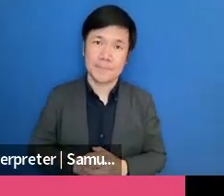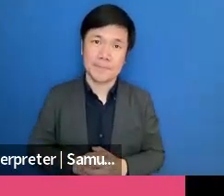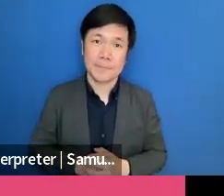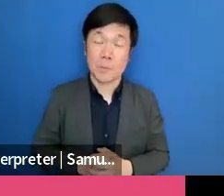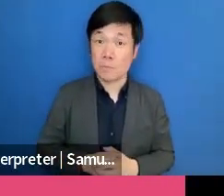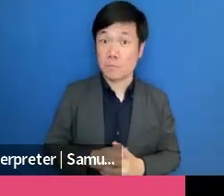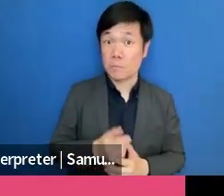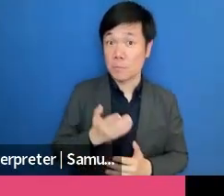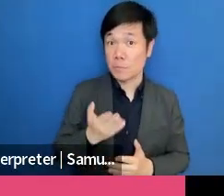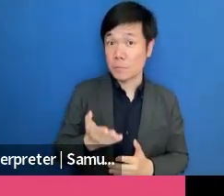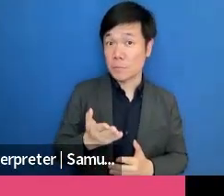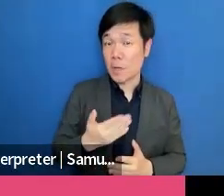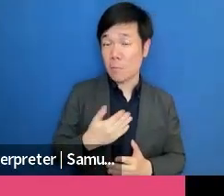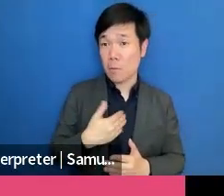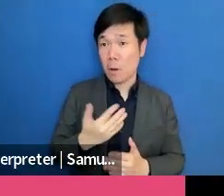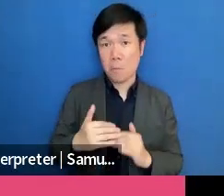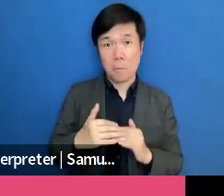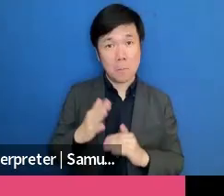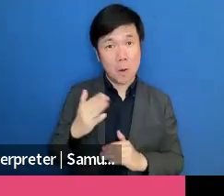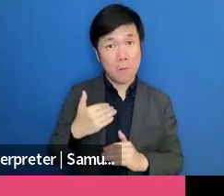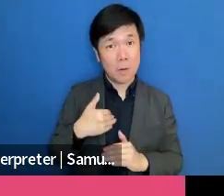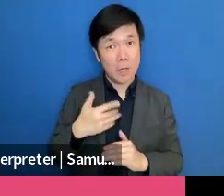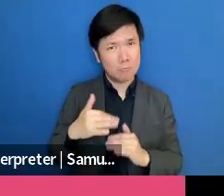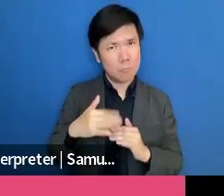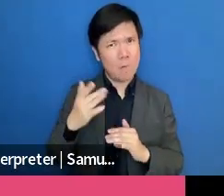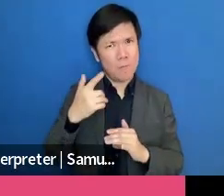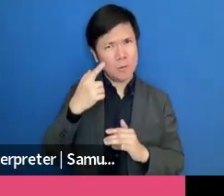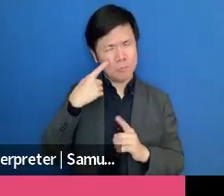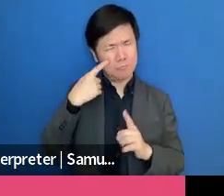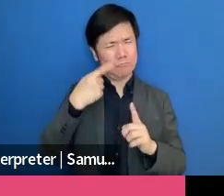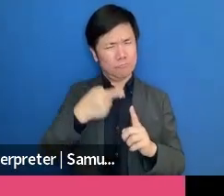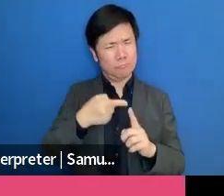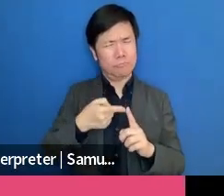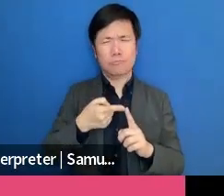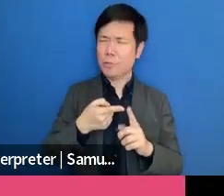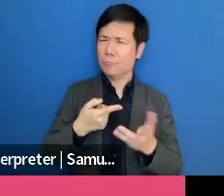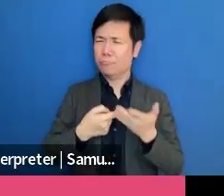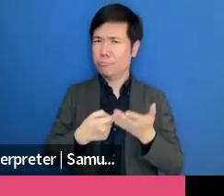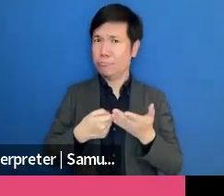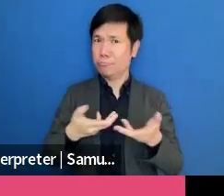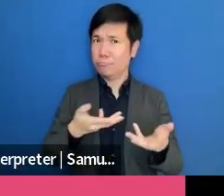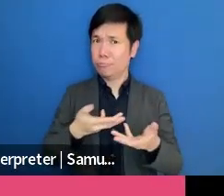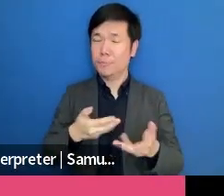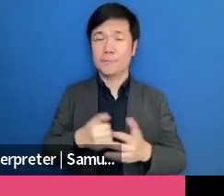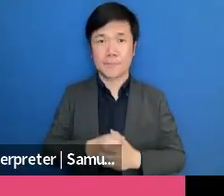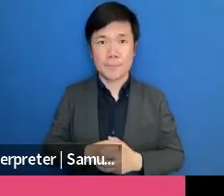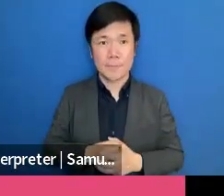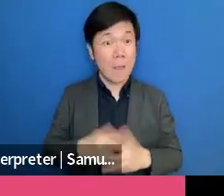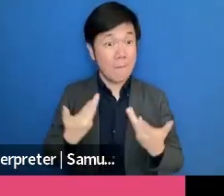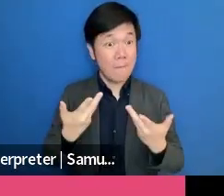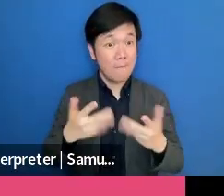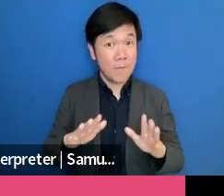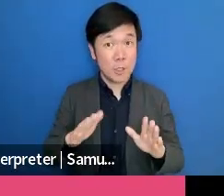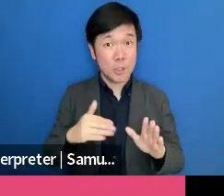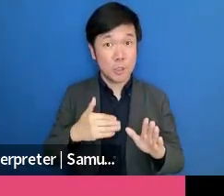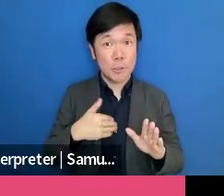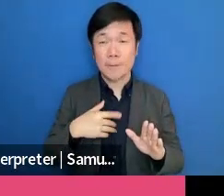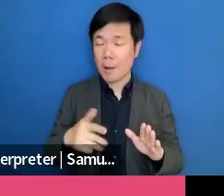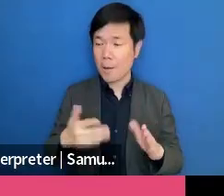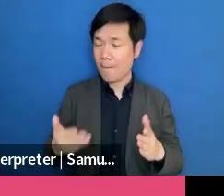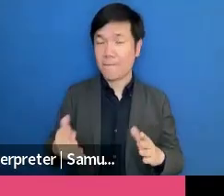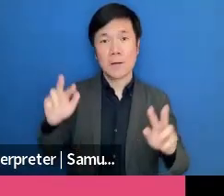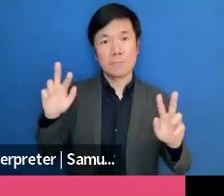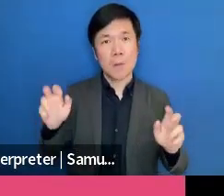are interested in continuing with this discussion or this conversation, we have actually launched an online discussion